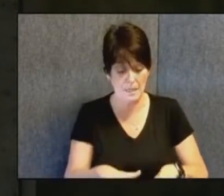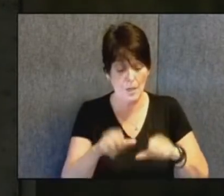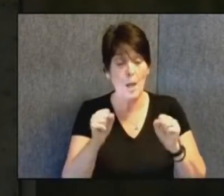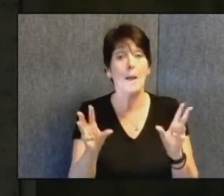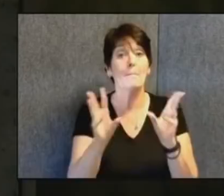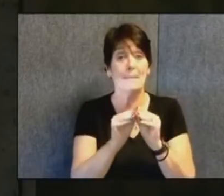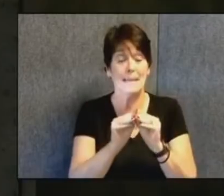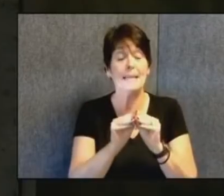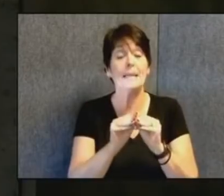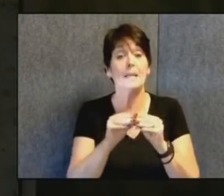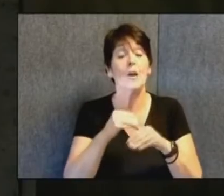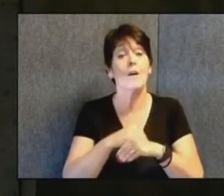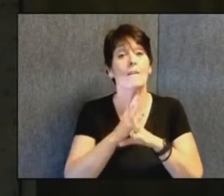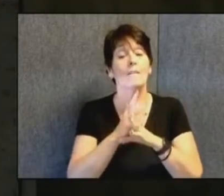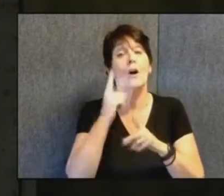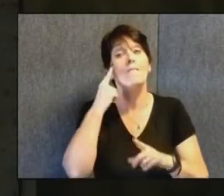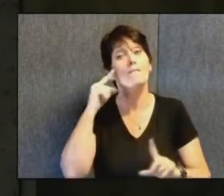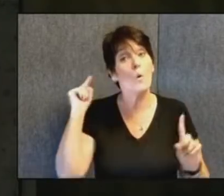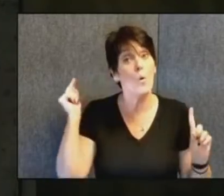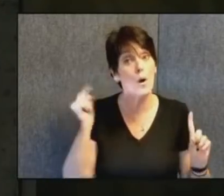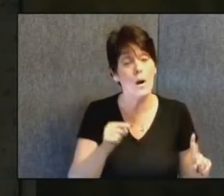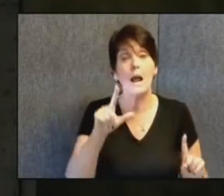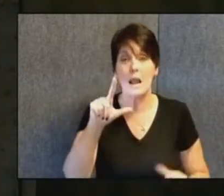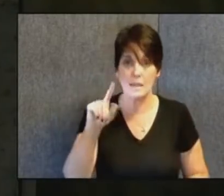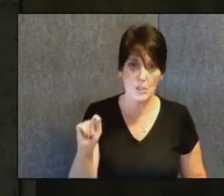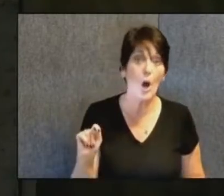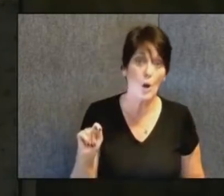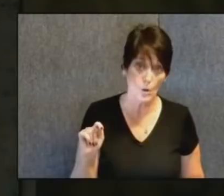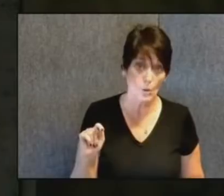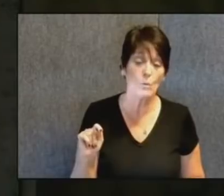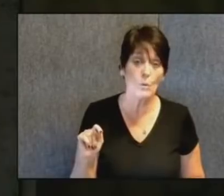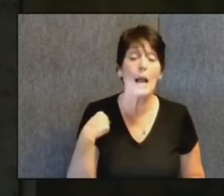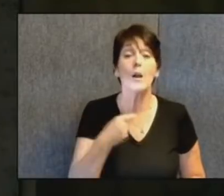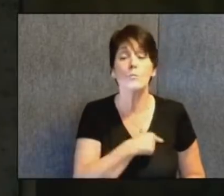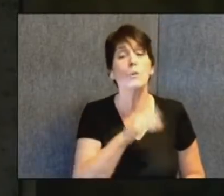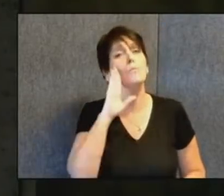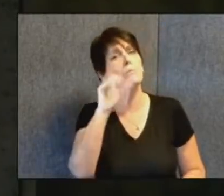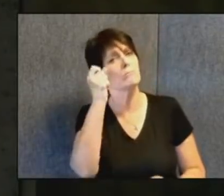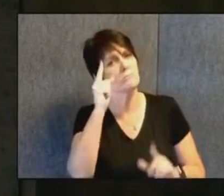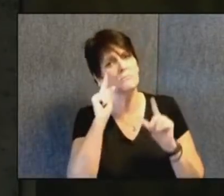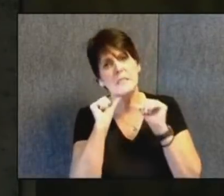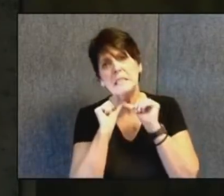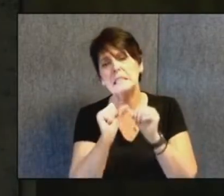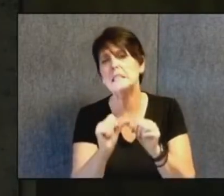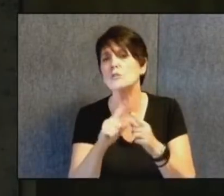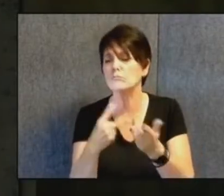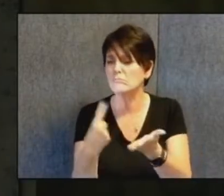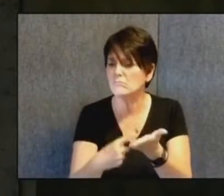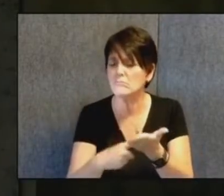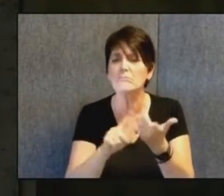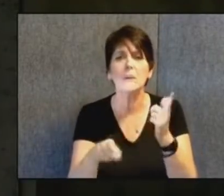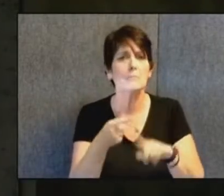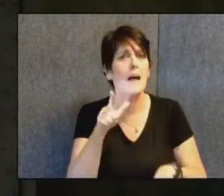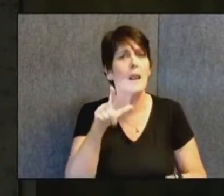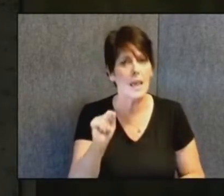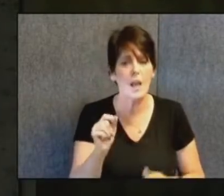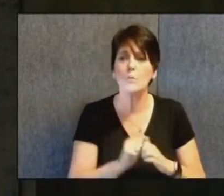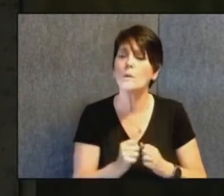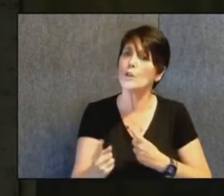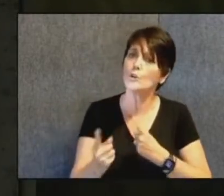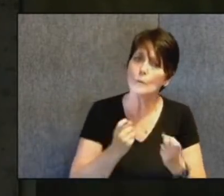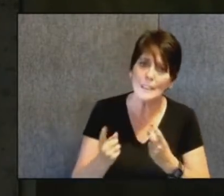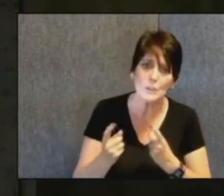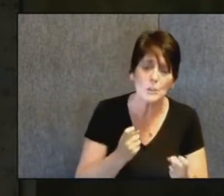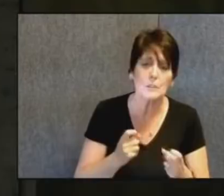a virtual meeting specific to Lake Tahoe, and we will continue to address Lake Tahoe with